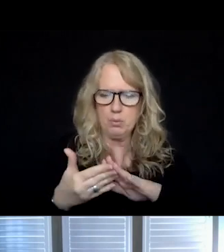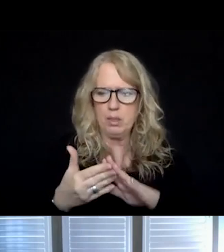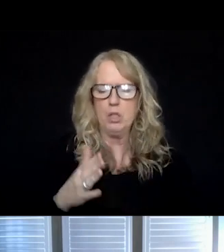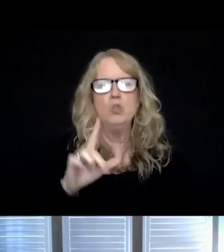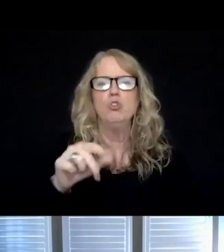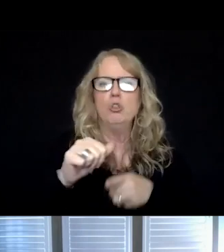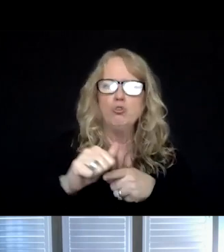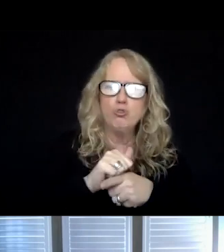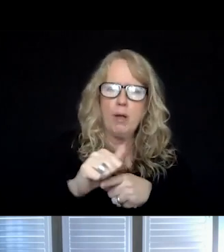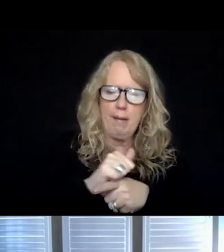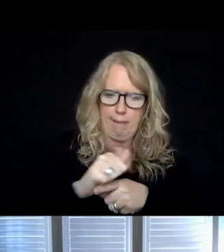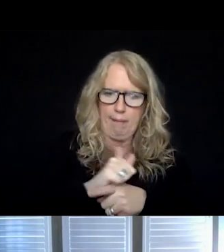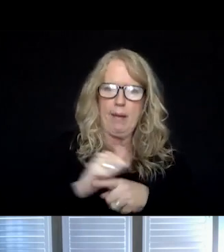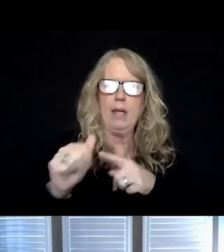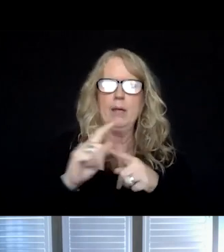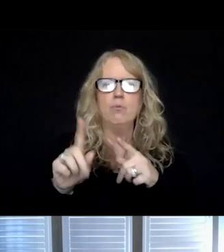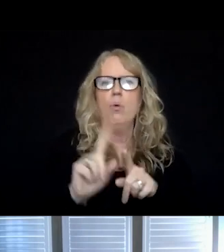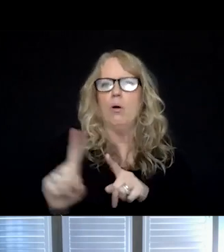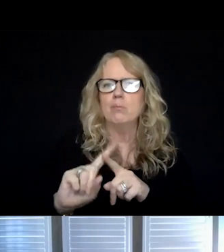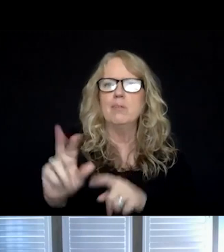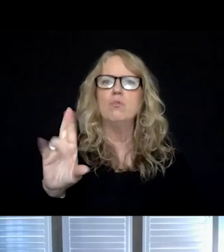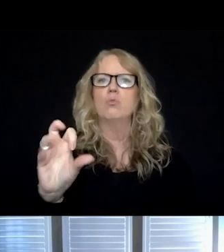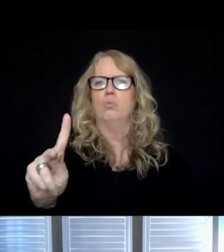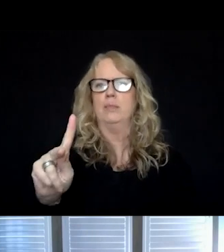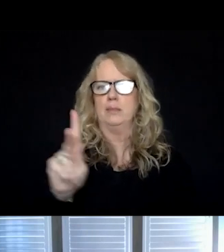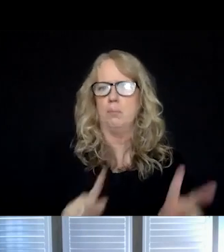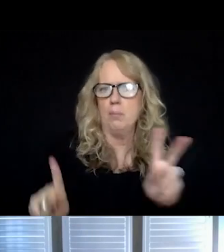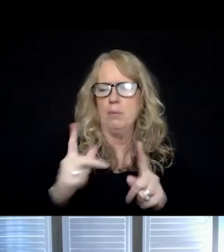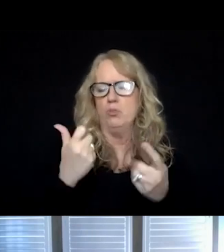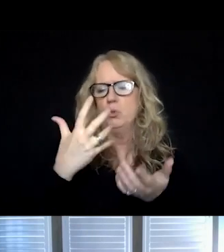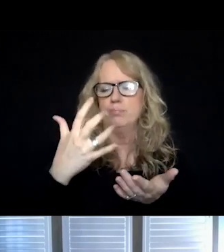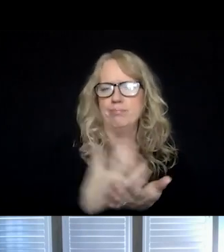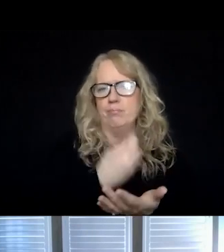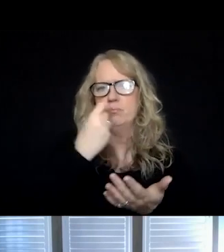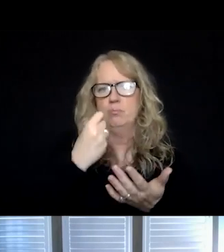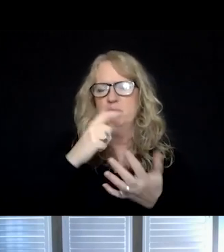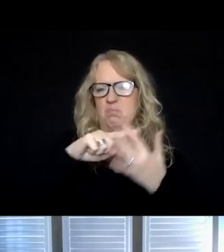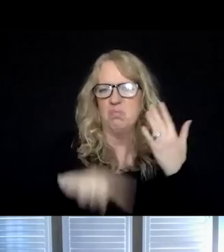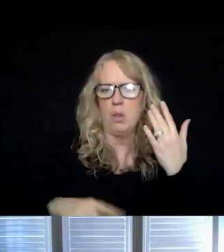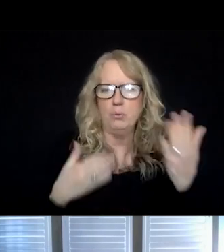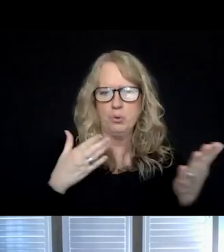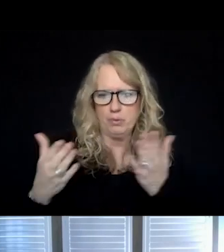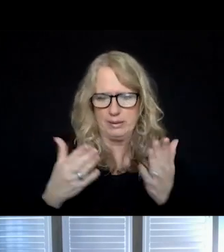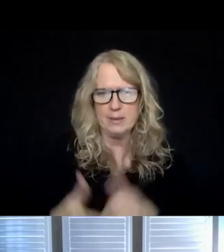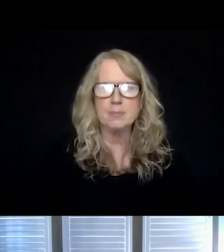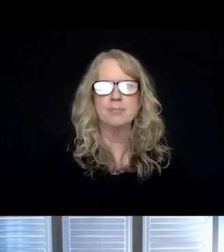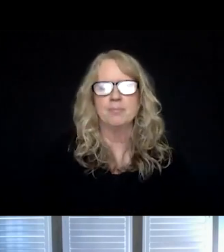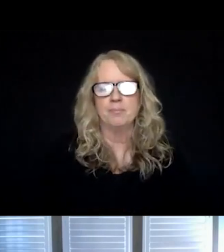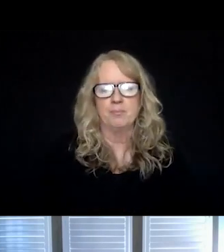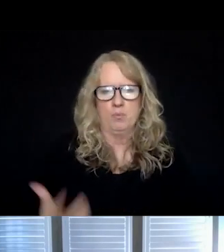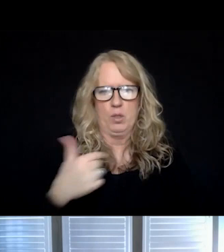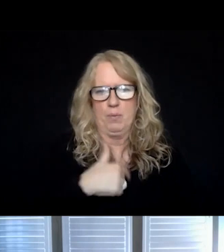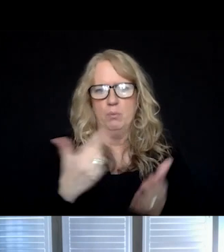trained to serve at risk populations to optimize the services. and that we suggested what